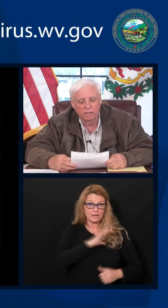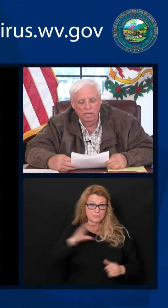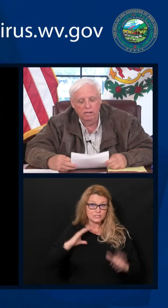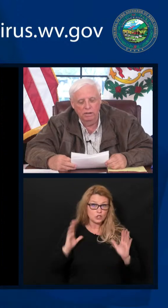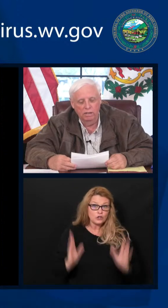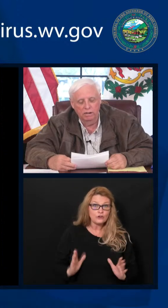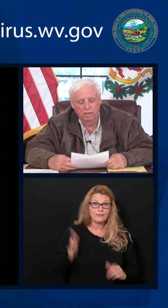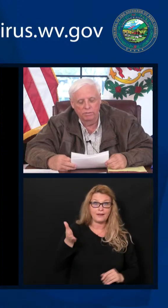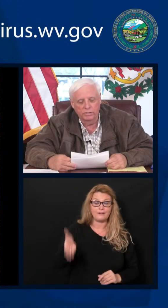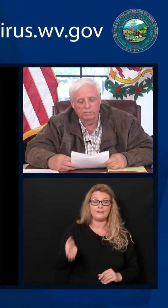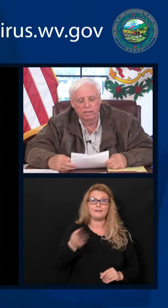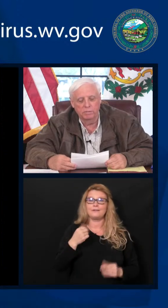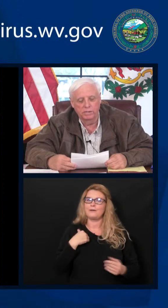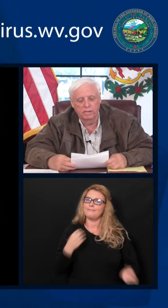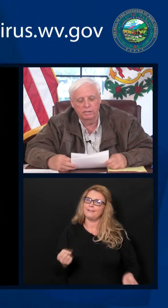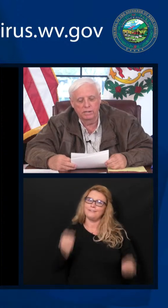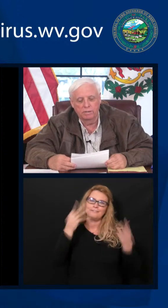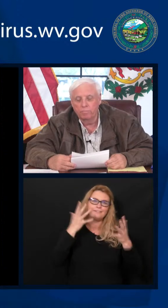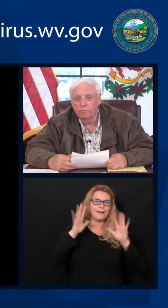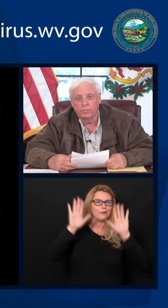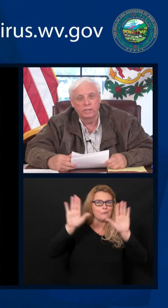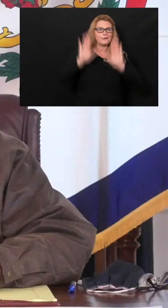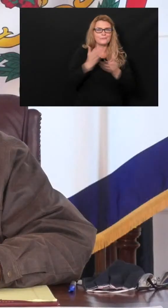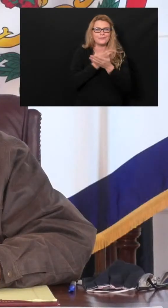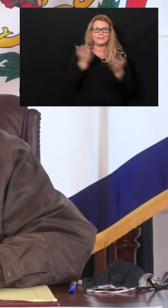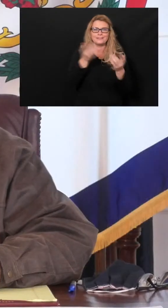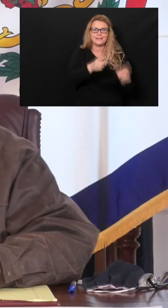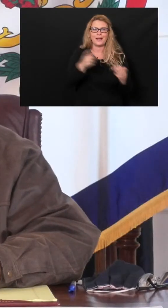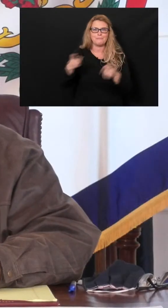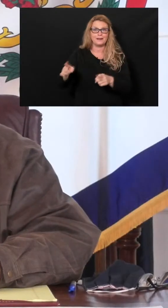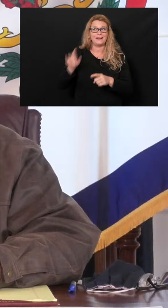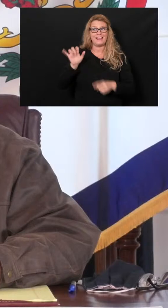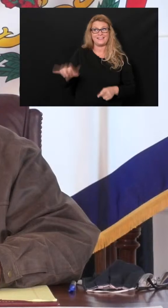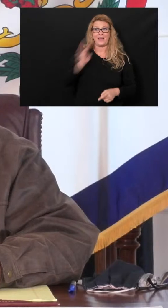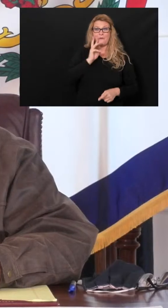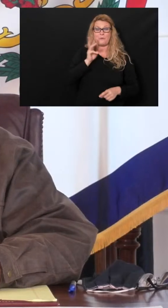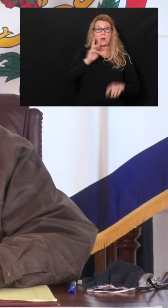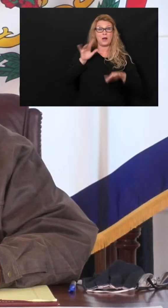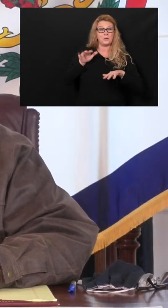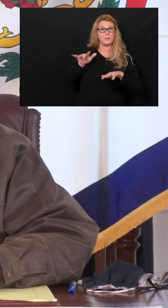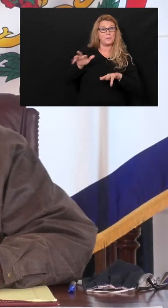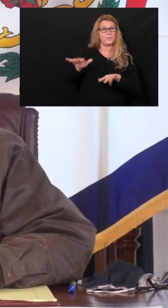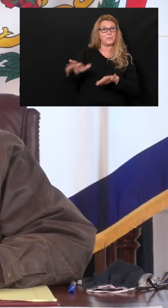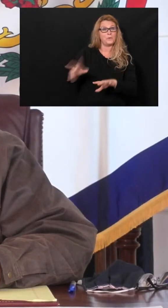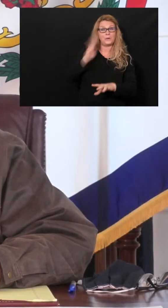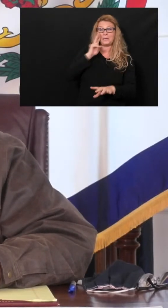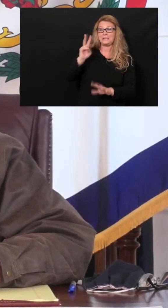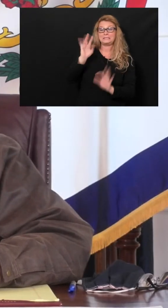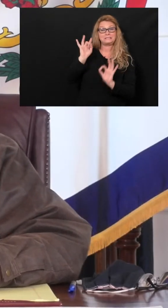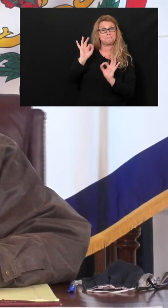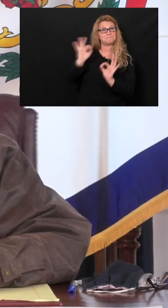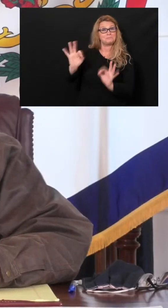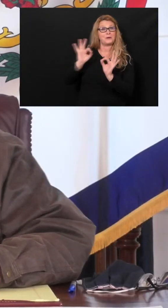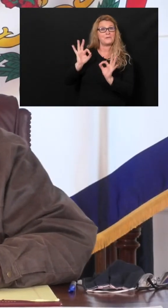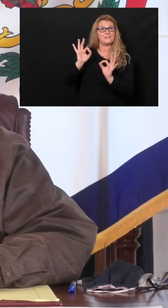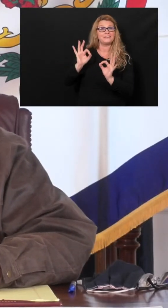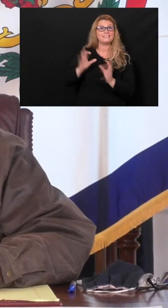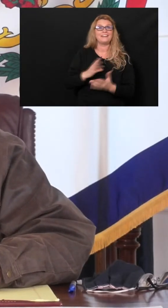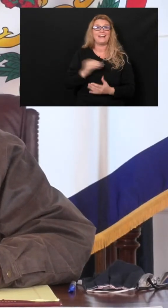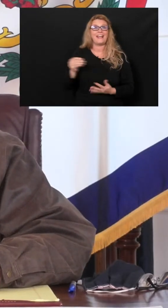a lot of excitement down there. That stream looks fabulous beyond belief. There's been a lot